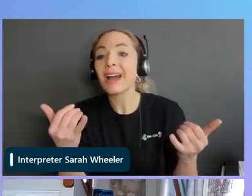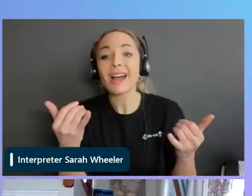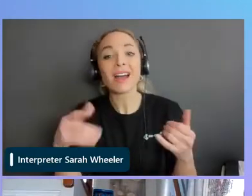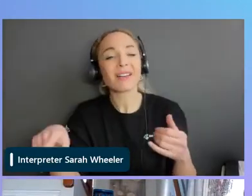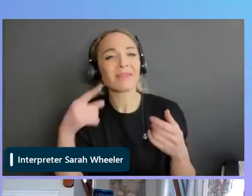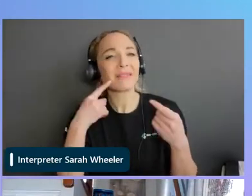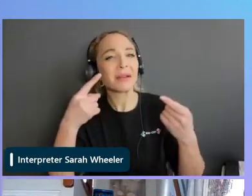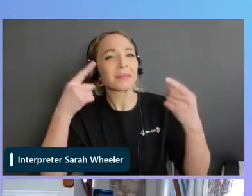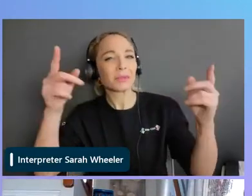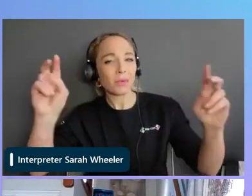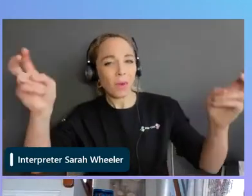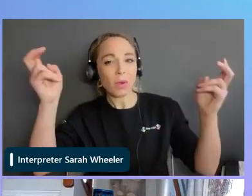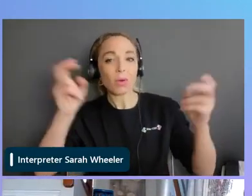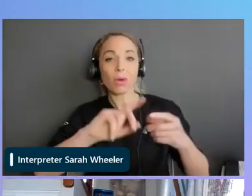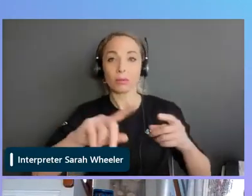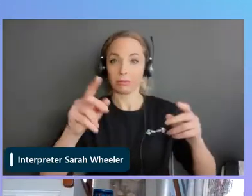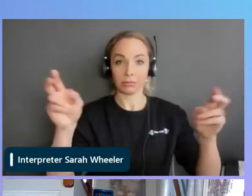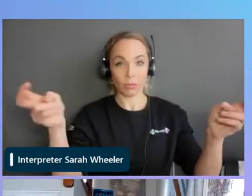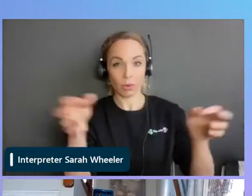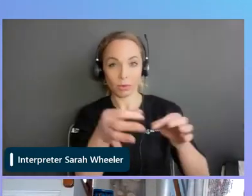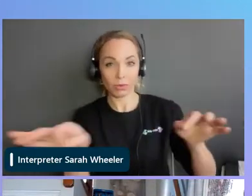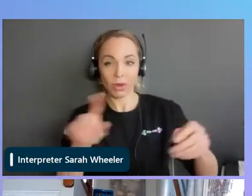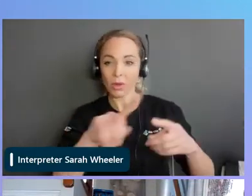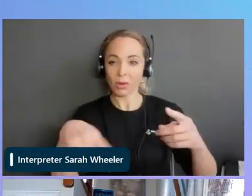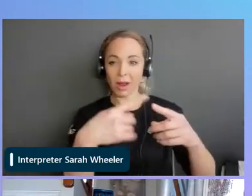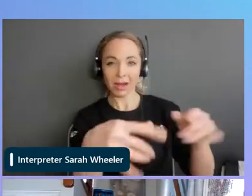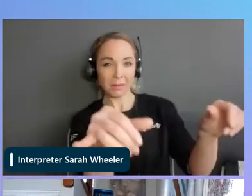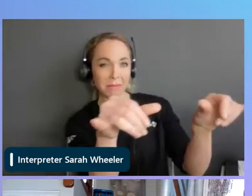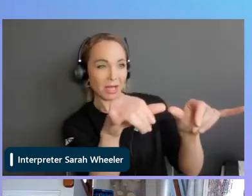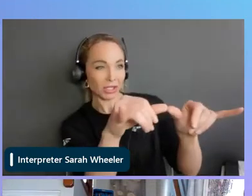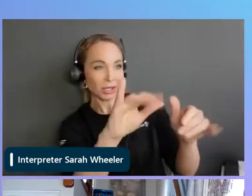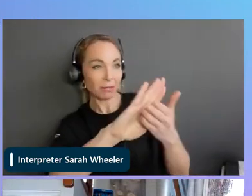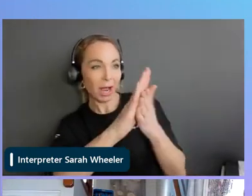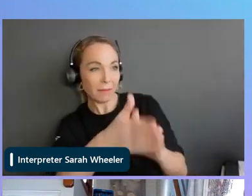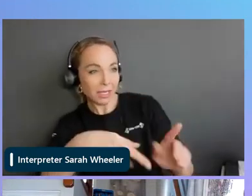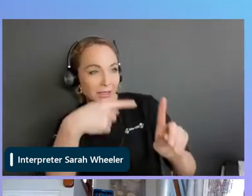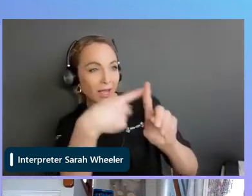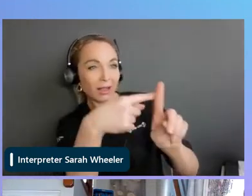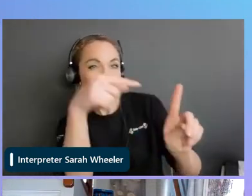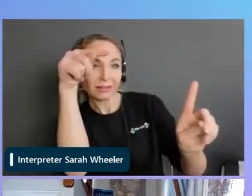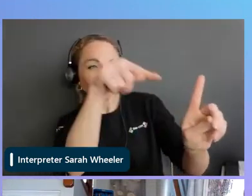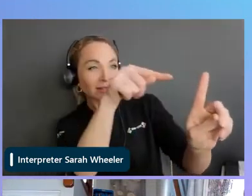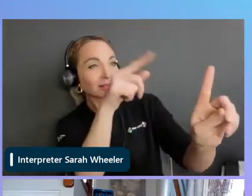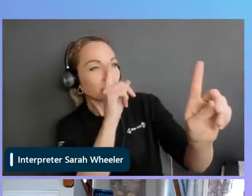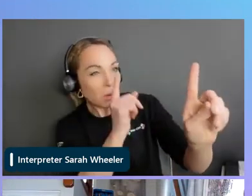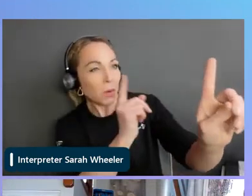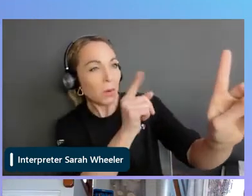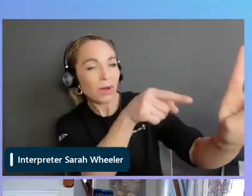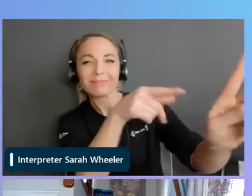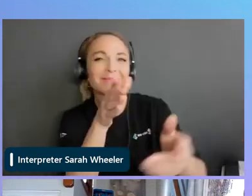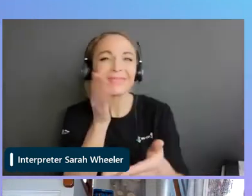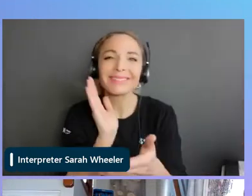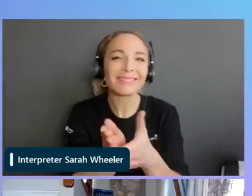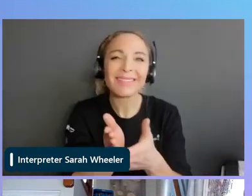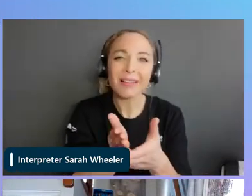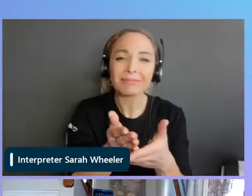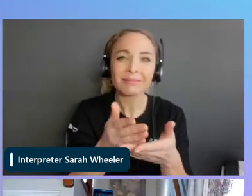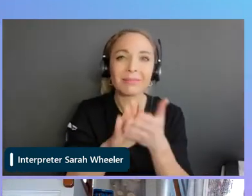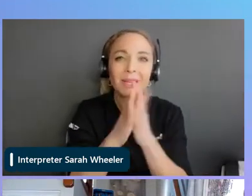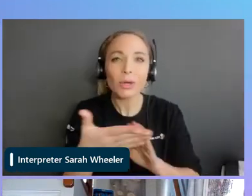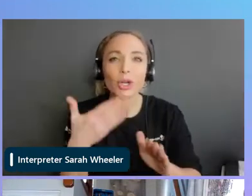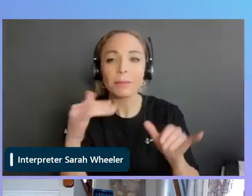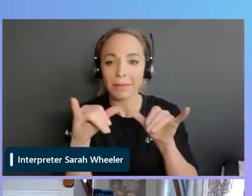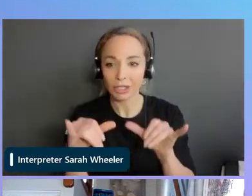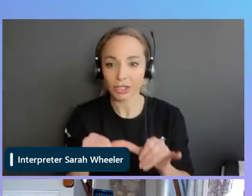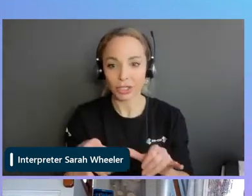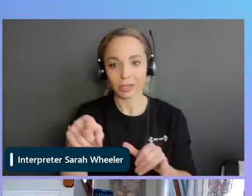famous quote here: when a measure becomes a target, it ceases to be a good measure. And this is Goodhart's law as described by Marilyn Strather. Well,